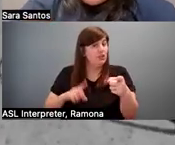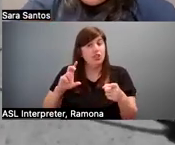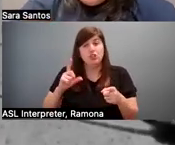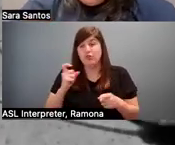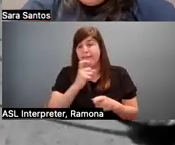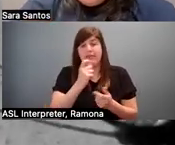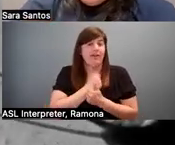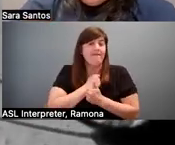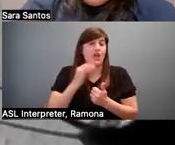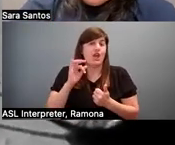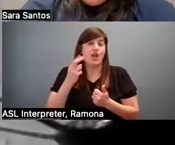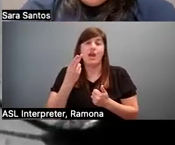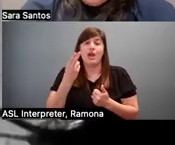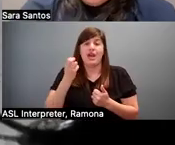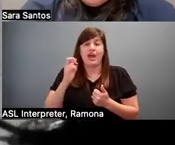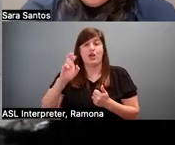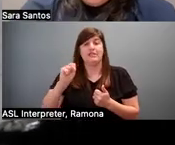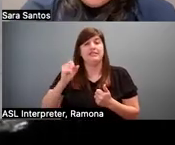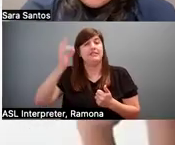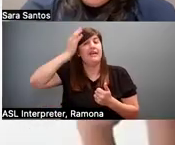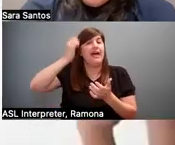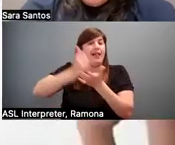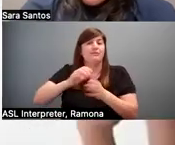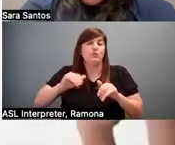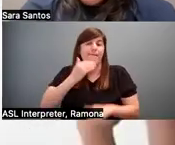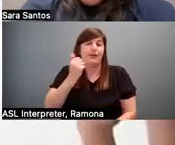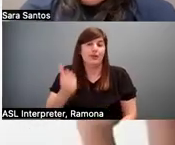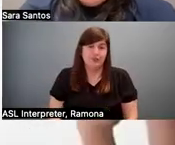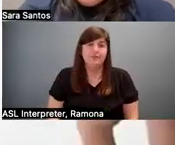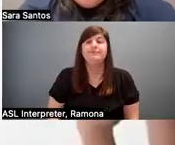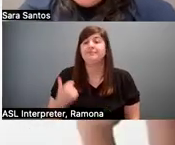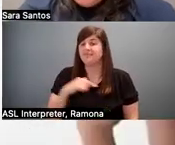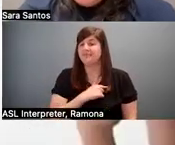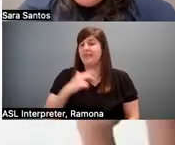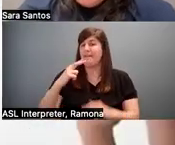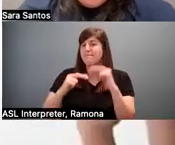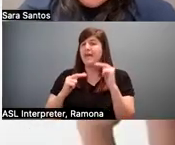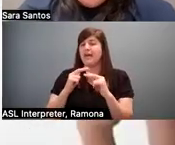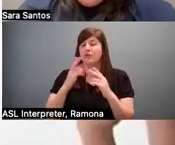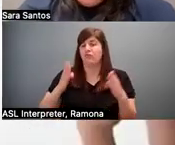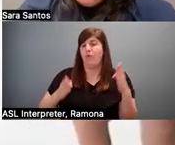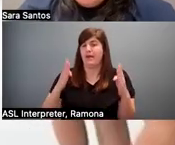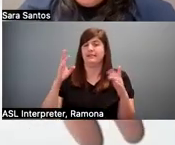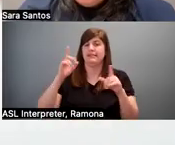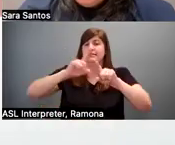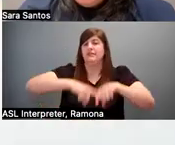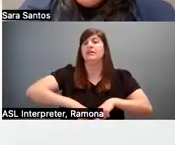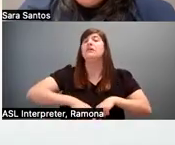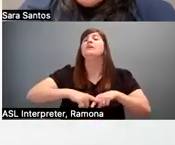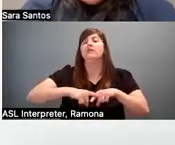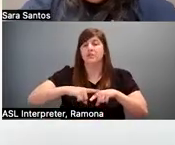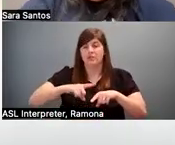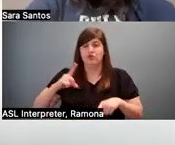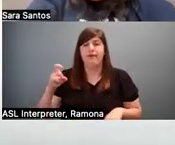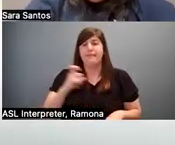And what we do and what we do in our lab is we build robots based off of shrimp. So here's our little robot